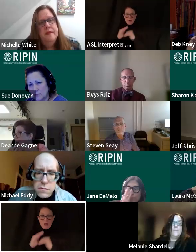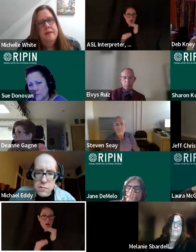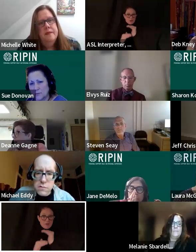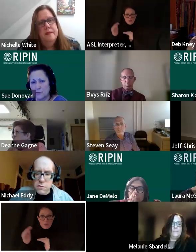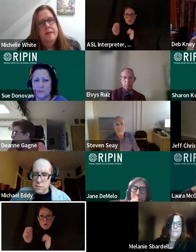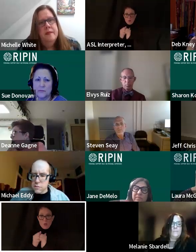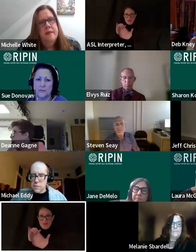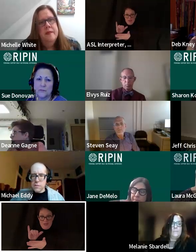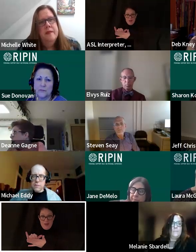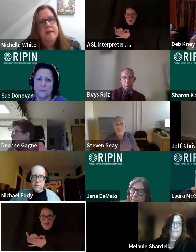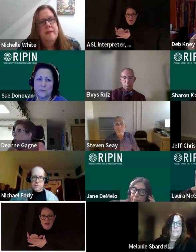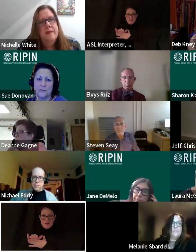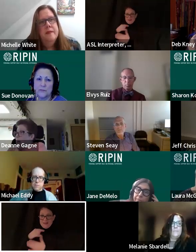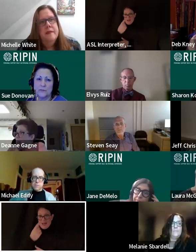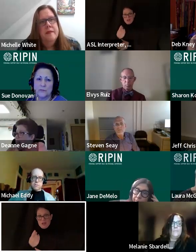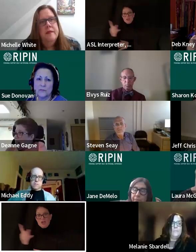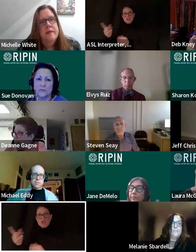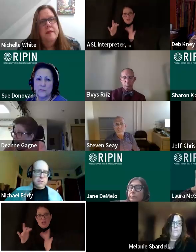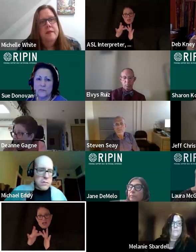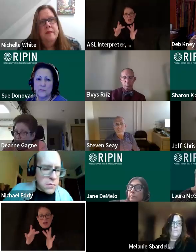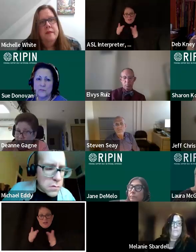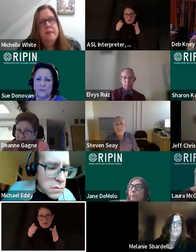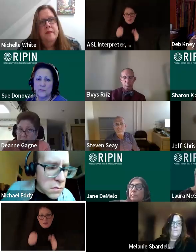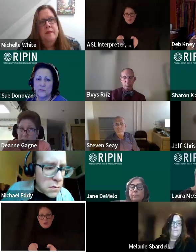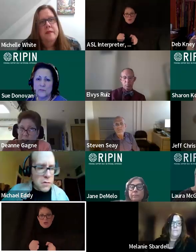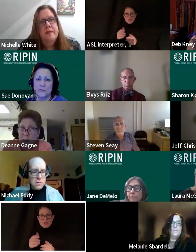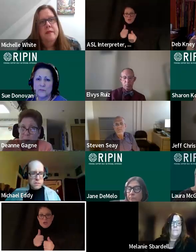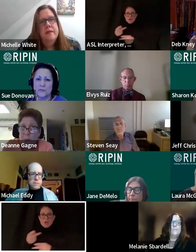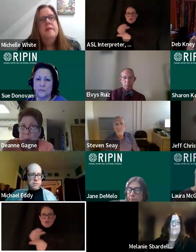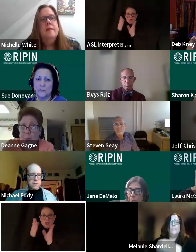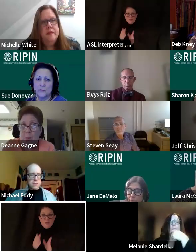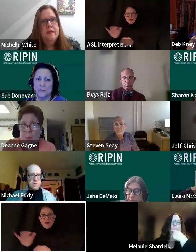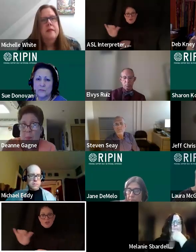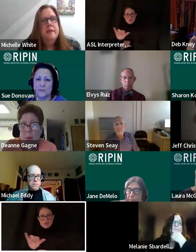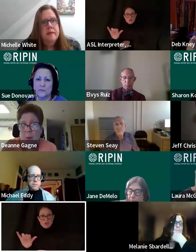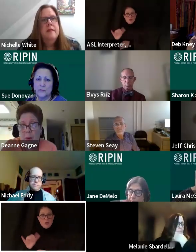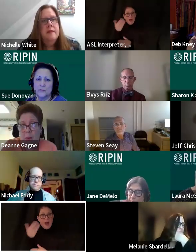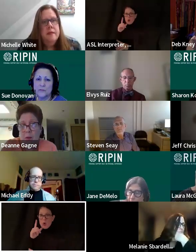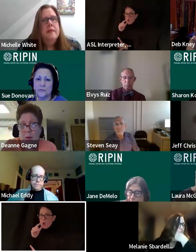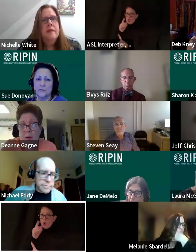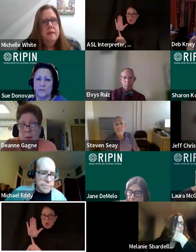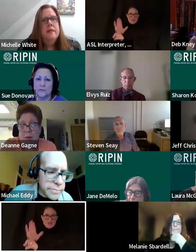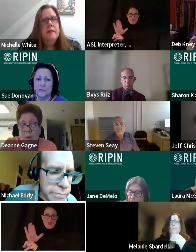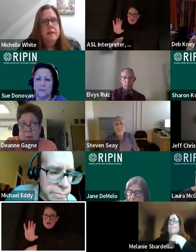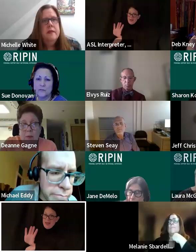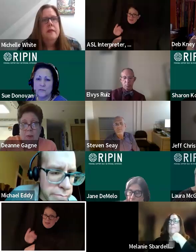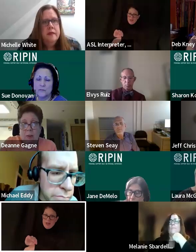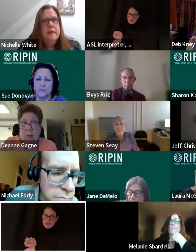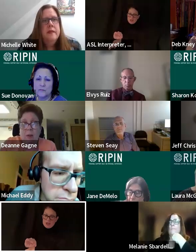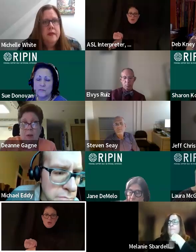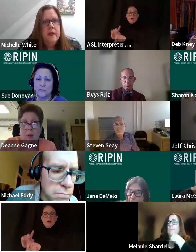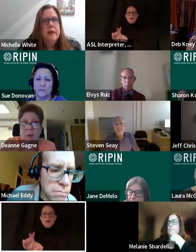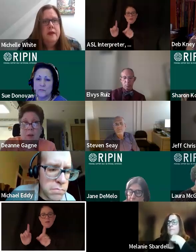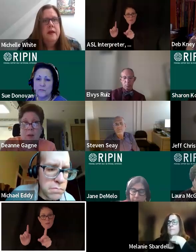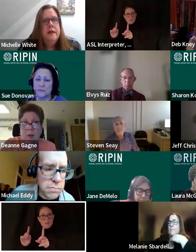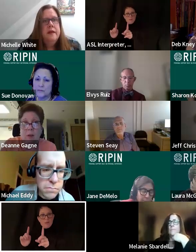uncomfortable with that, I'm sure she could reach out to the person's supervisor too. I don't know who their case manager is, but